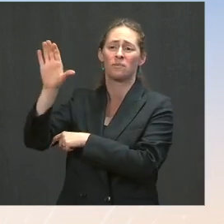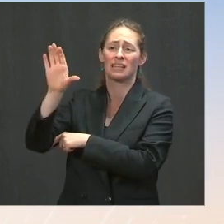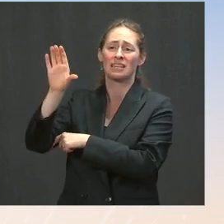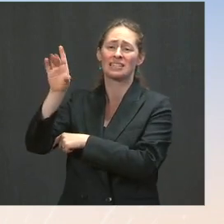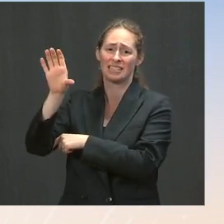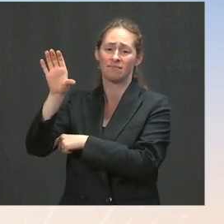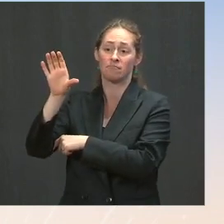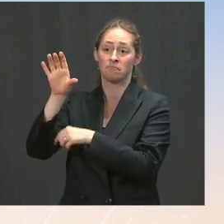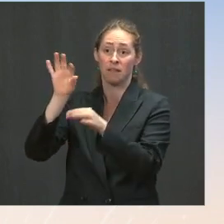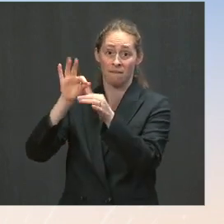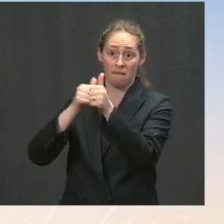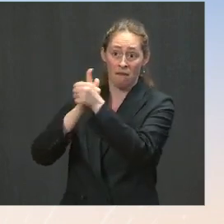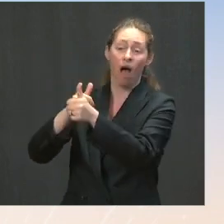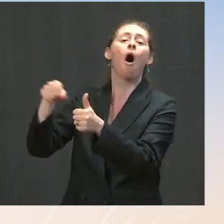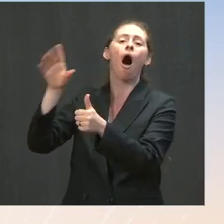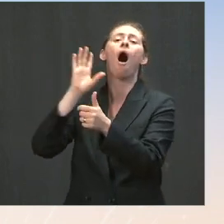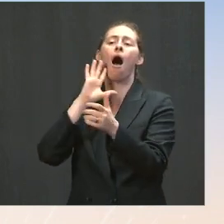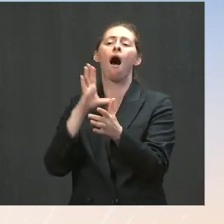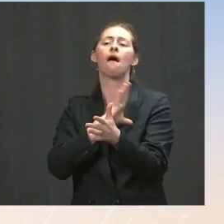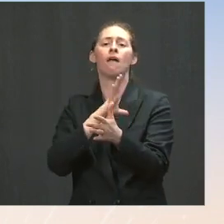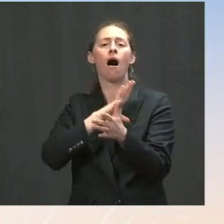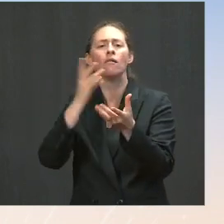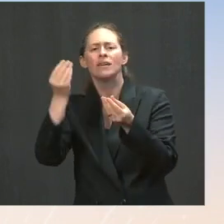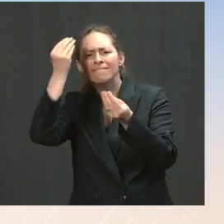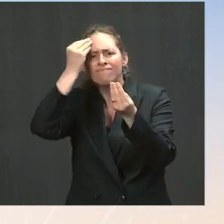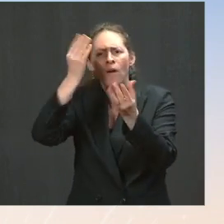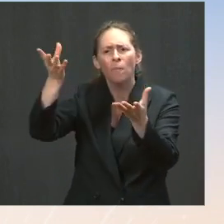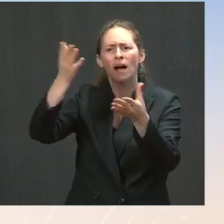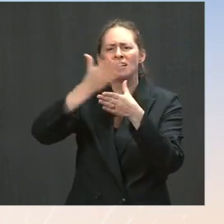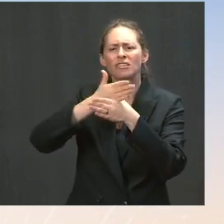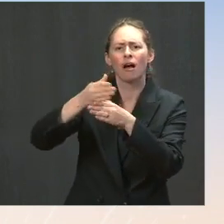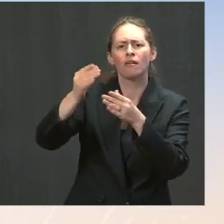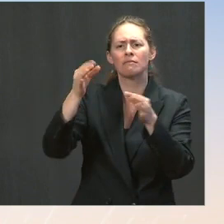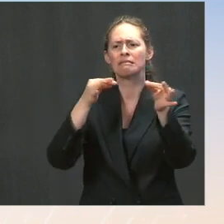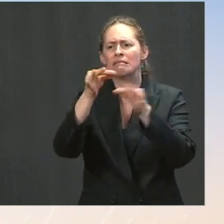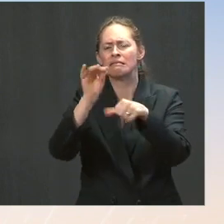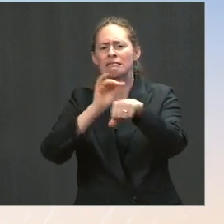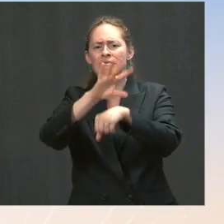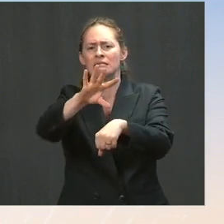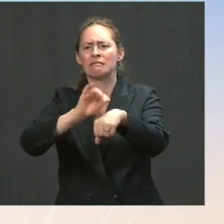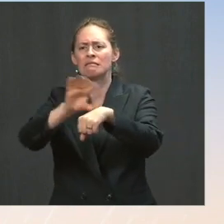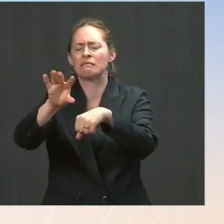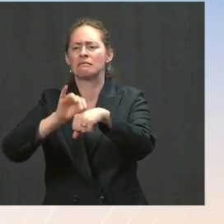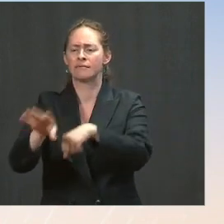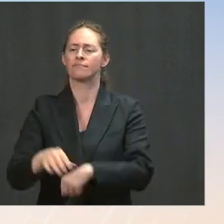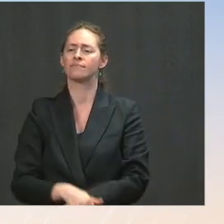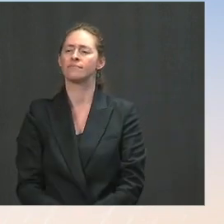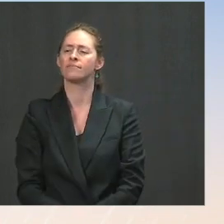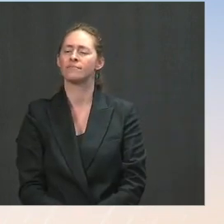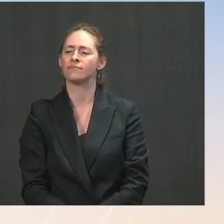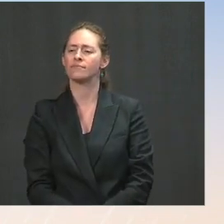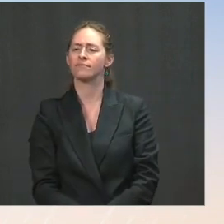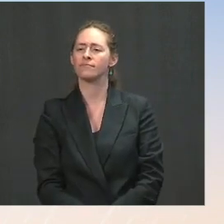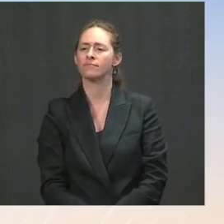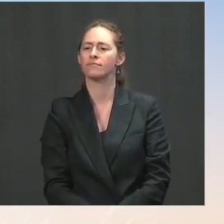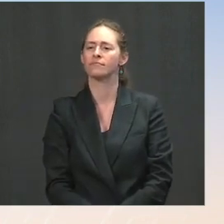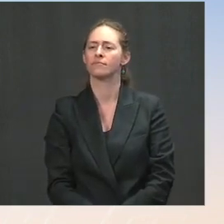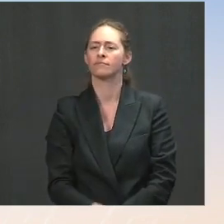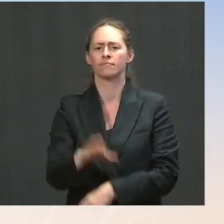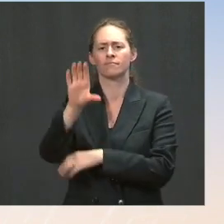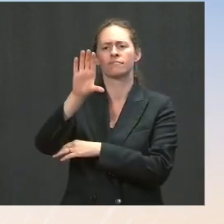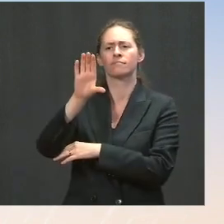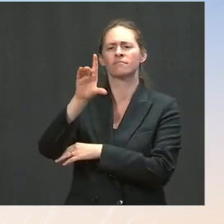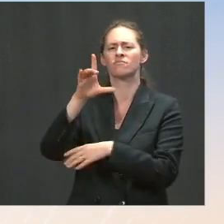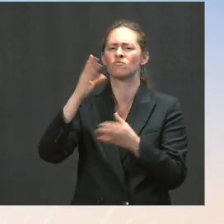voices in sharing with their communities what steps they could take. The CDC is going to have the map and the guidance to provide